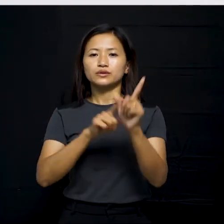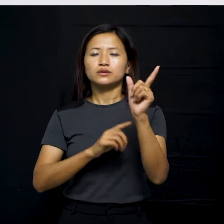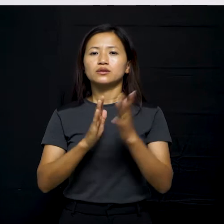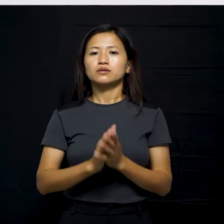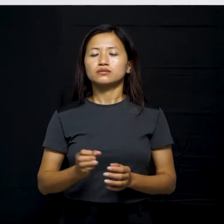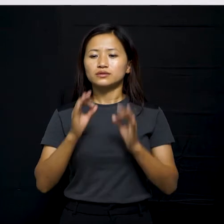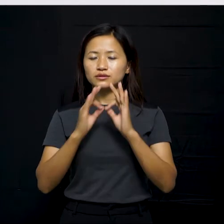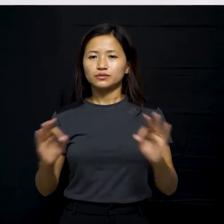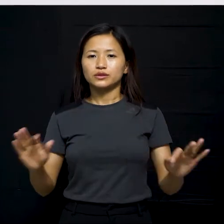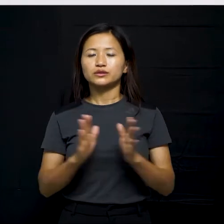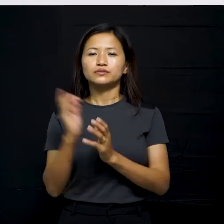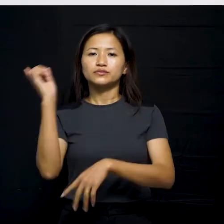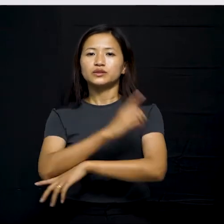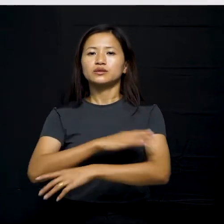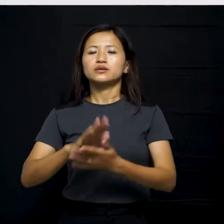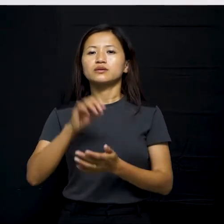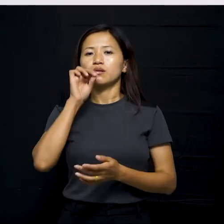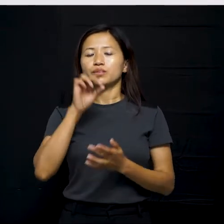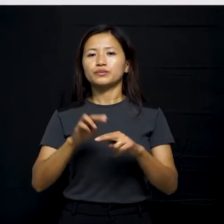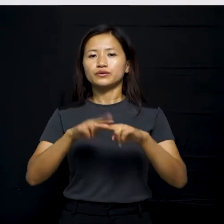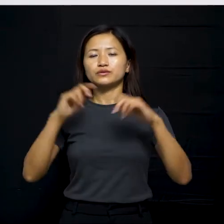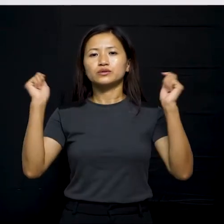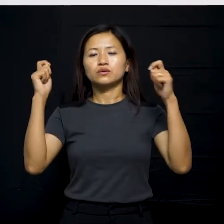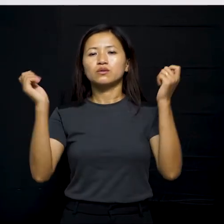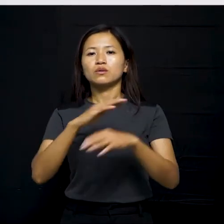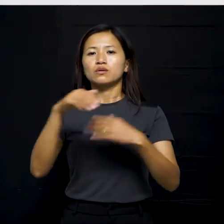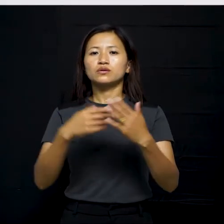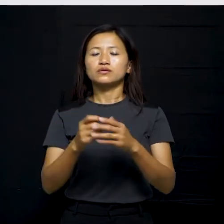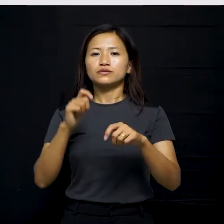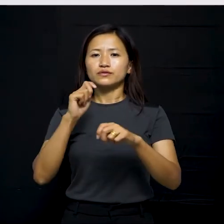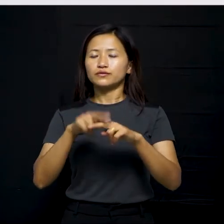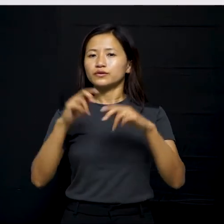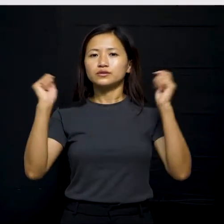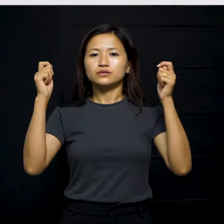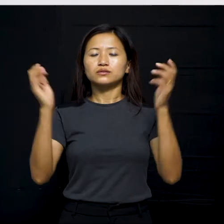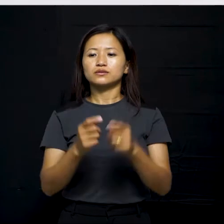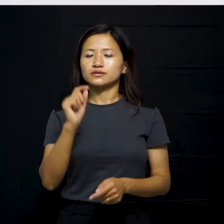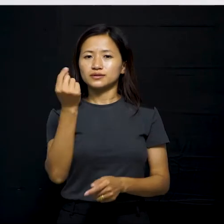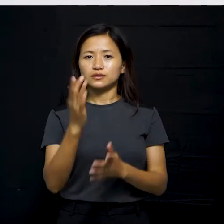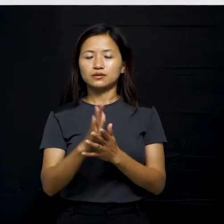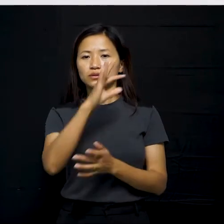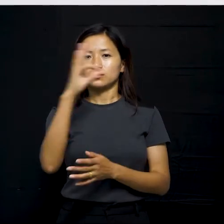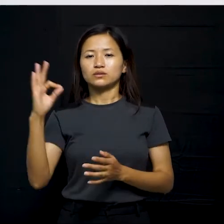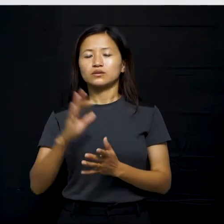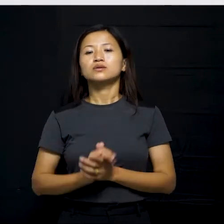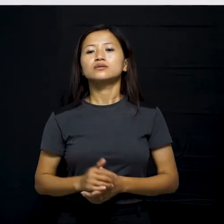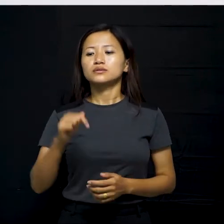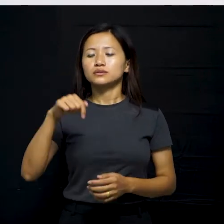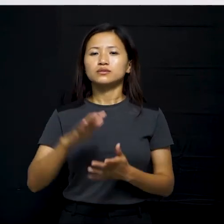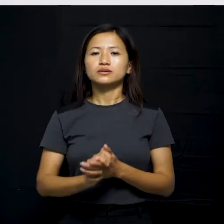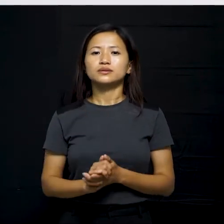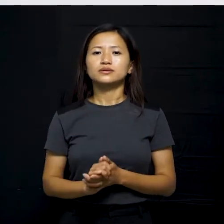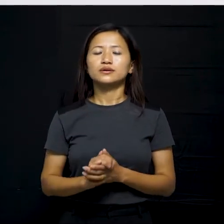that special day, that is on the Hornbill Festival, all the festivals are celebrated on one single week, and that is why it is known as